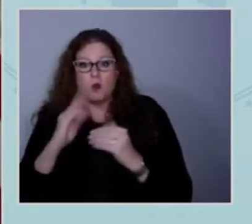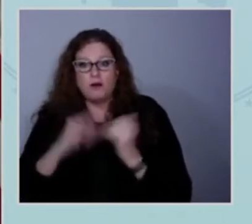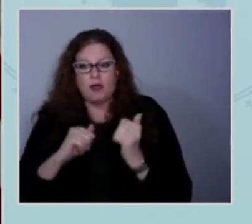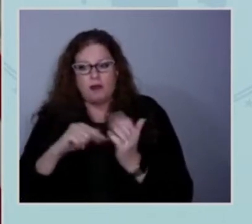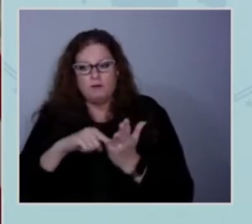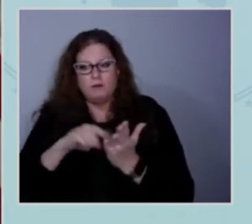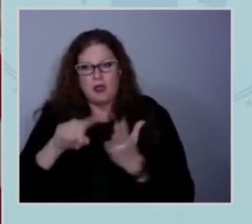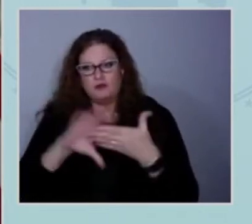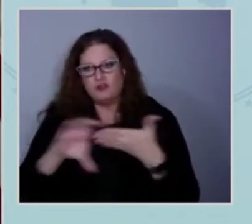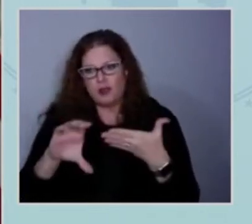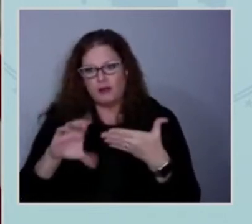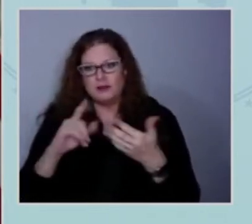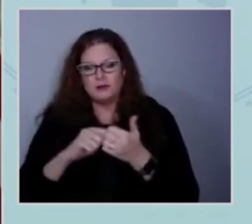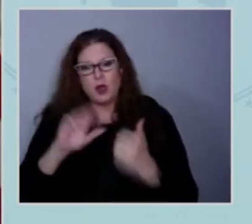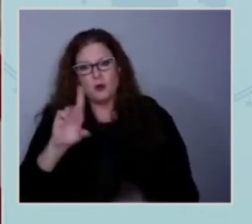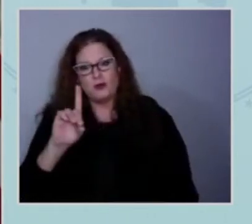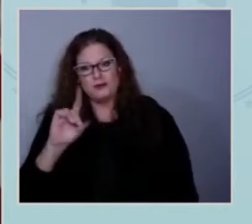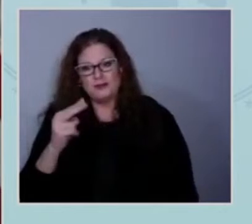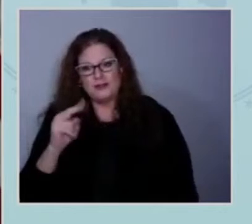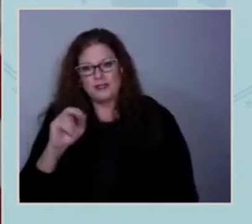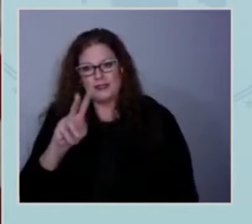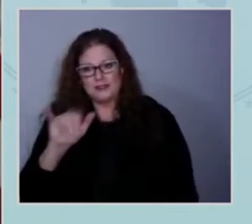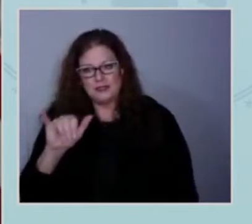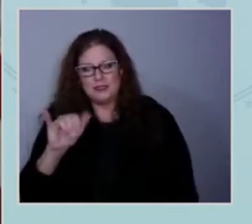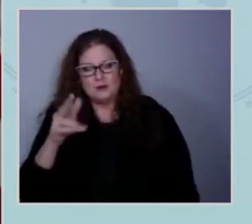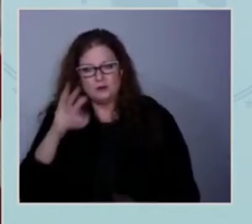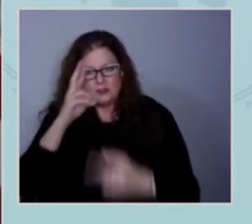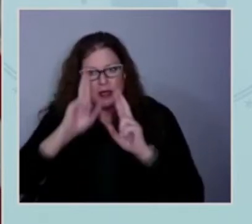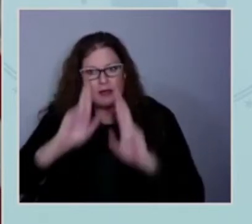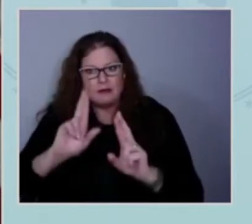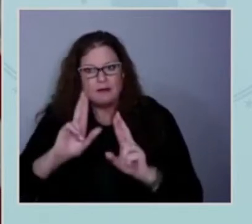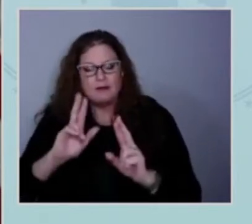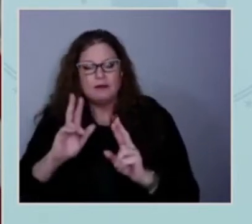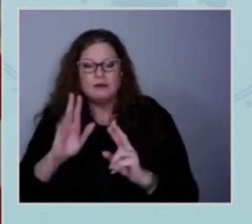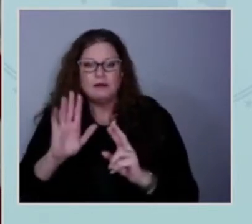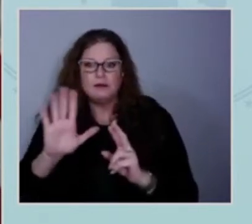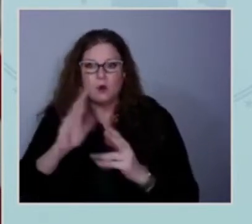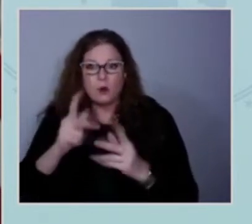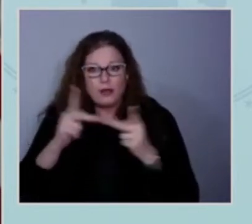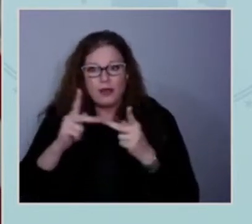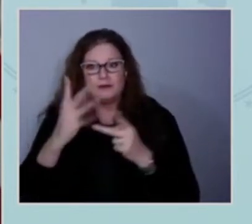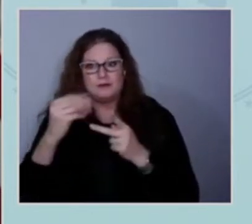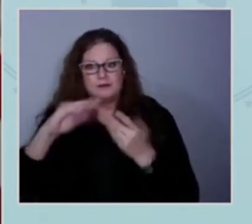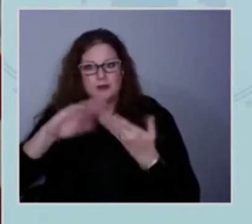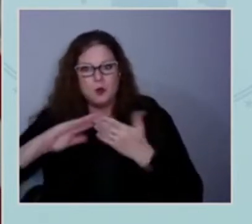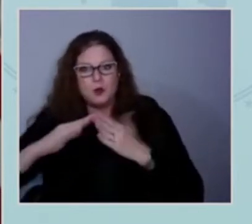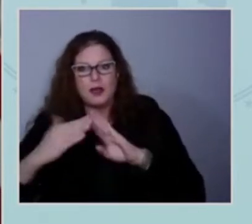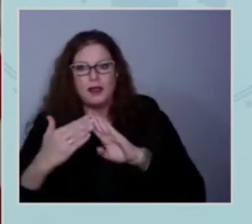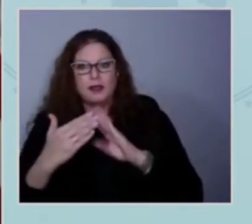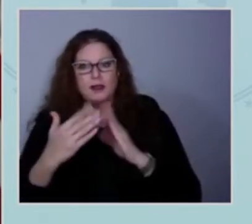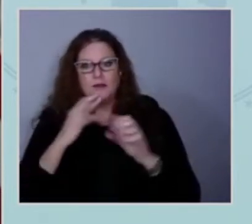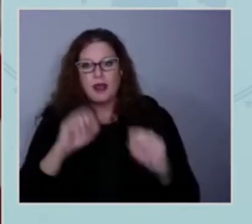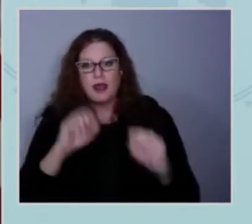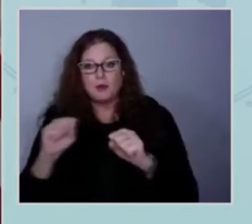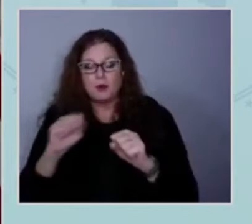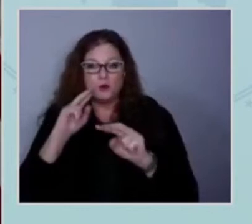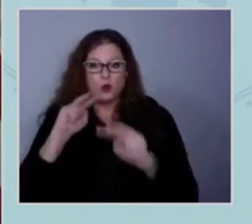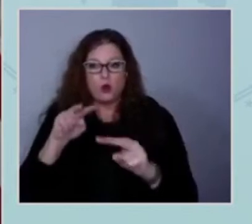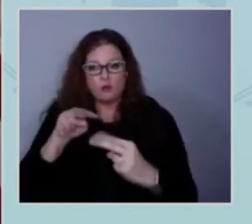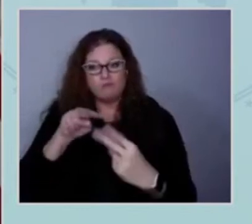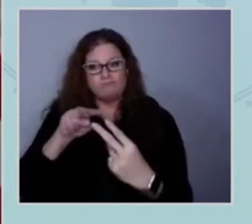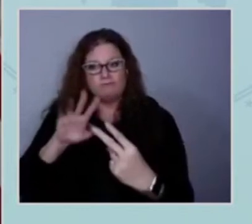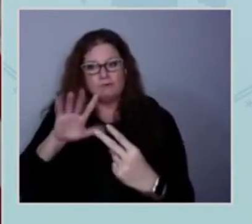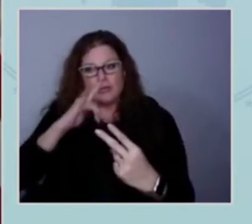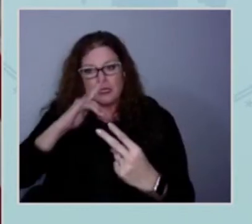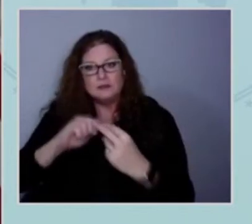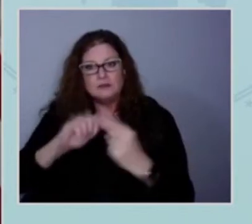on, was he said, Joey, a job's about a lot more than a paycheck. It's about your dignity. It's about respect. It's about